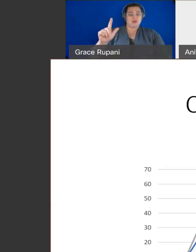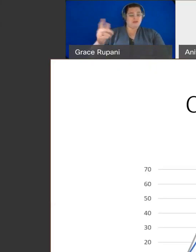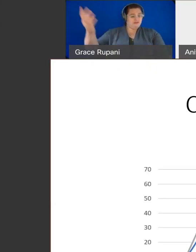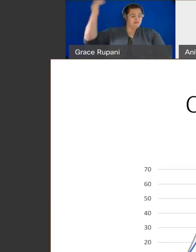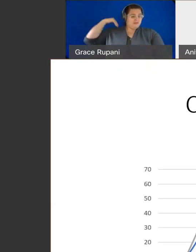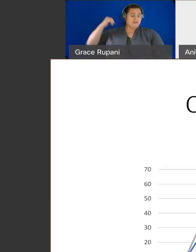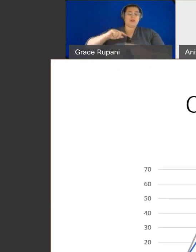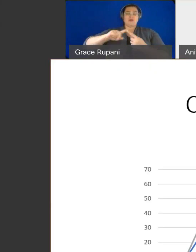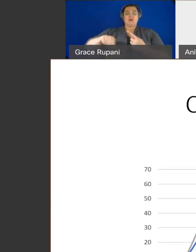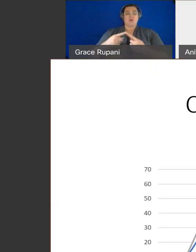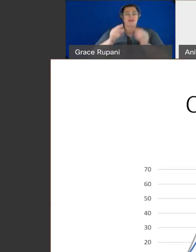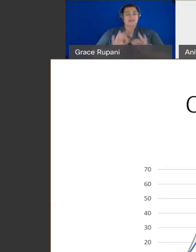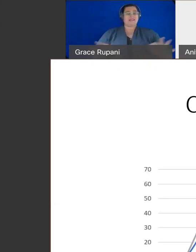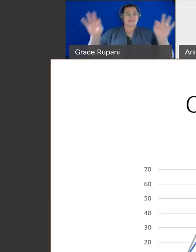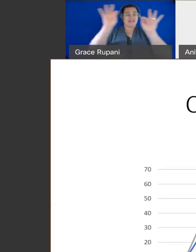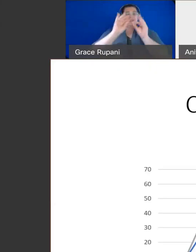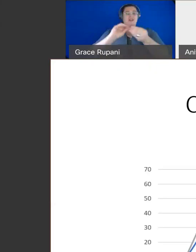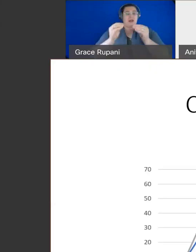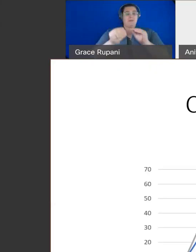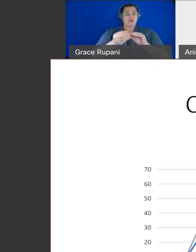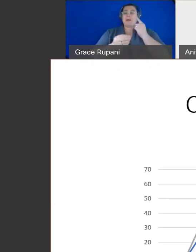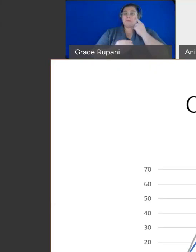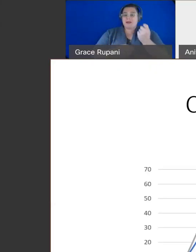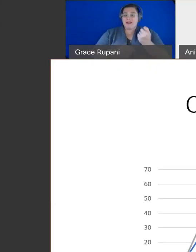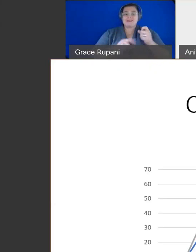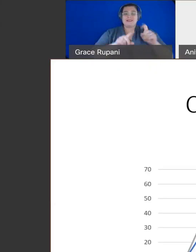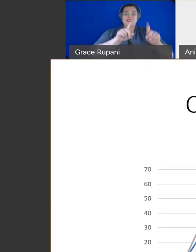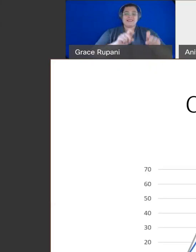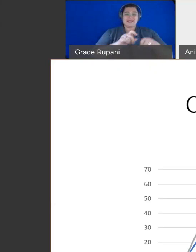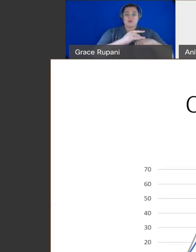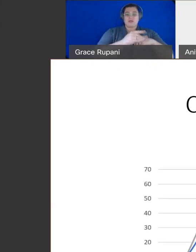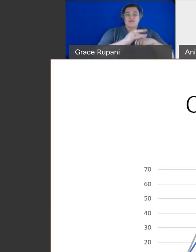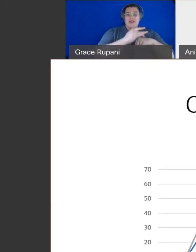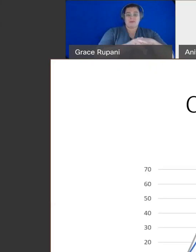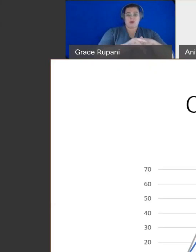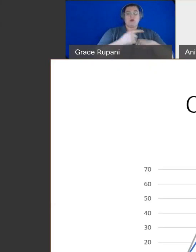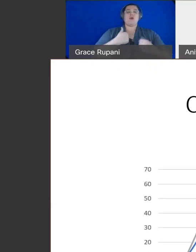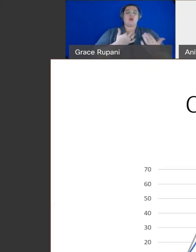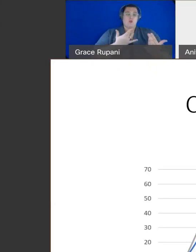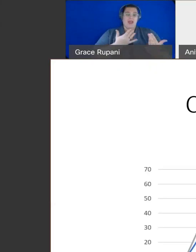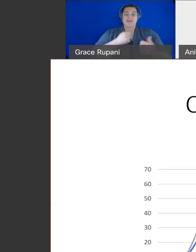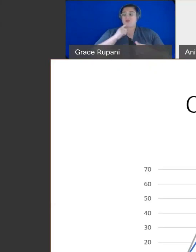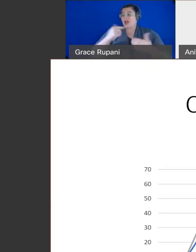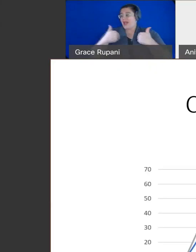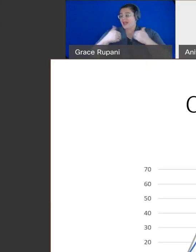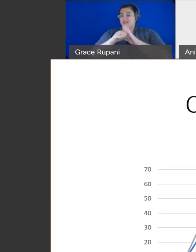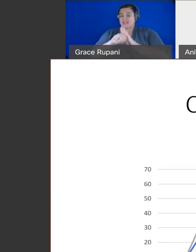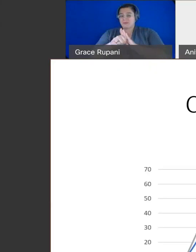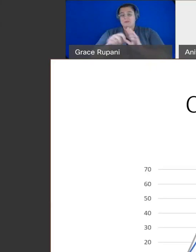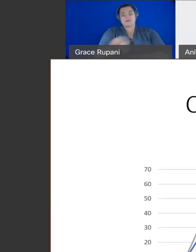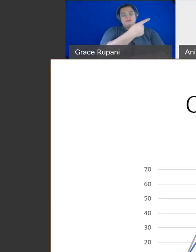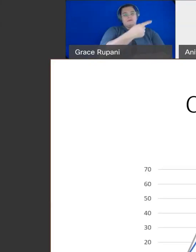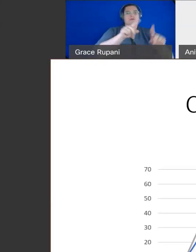because of the availability of testing, only people with symptoms were tested. We now, with DC Health, there